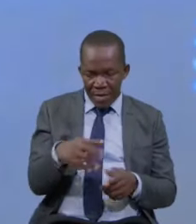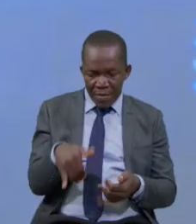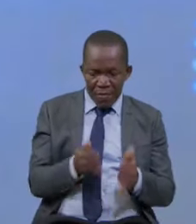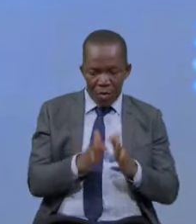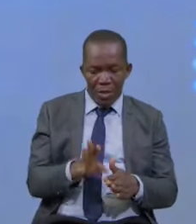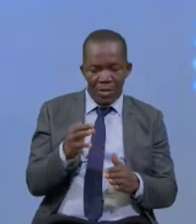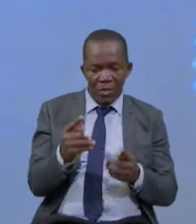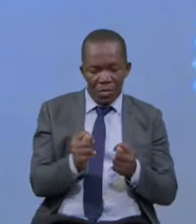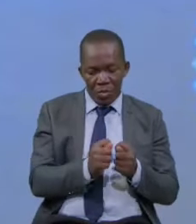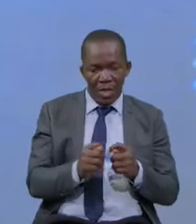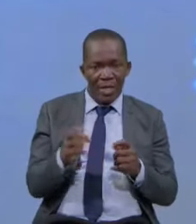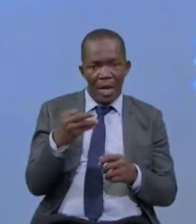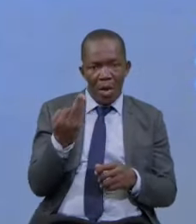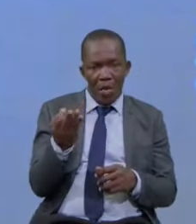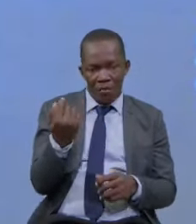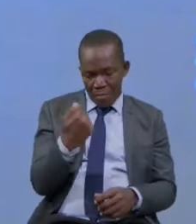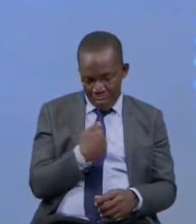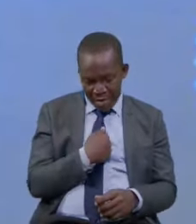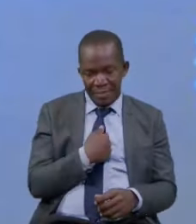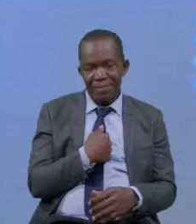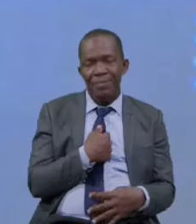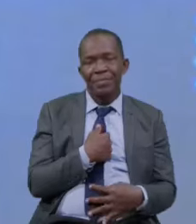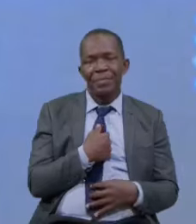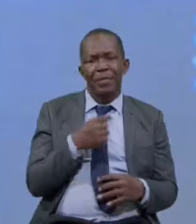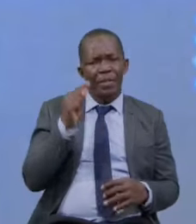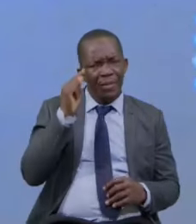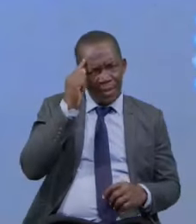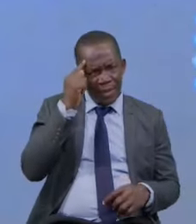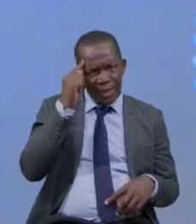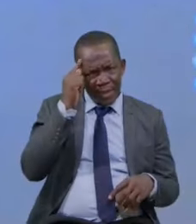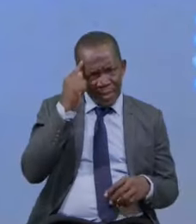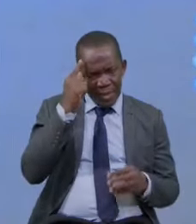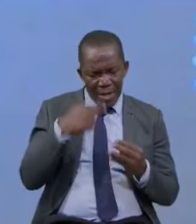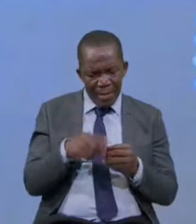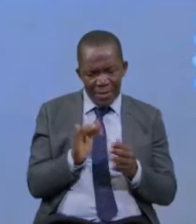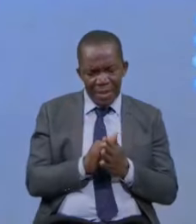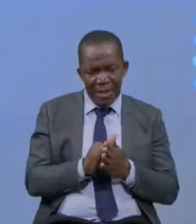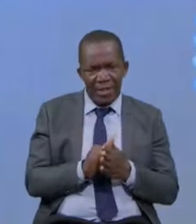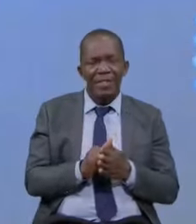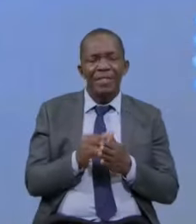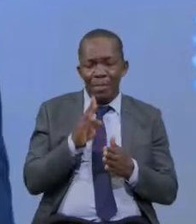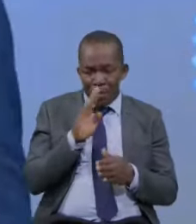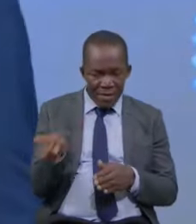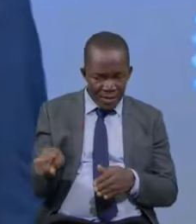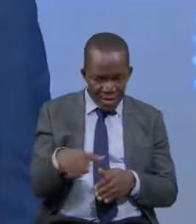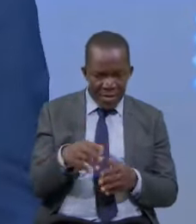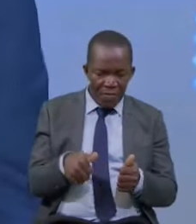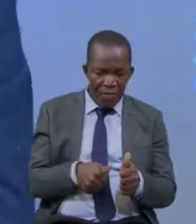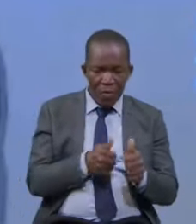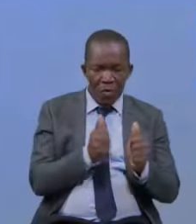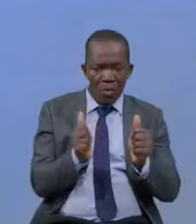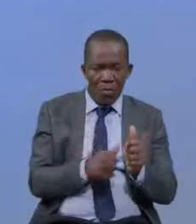that. Be followers together of me. If his neighbors,